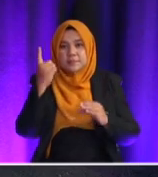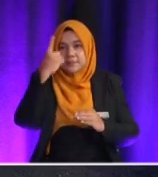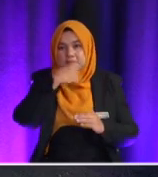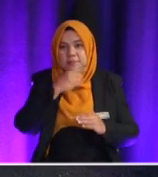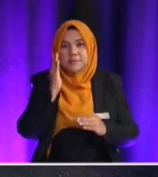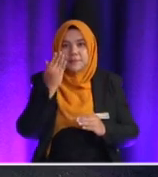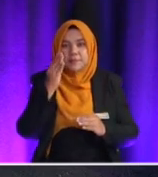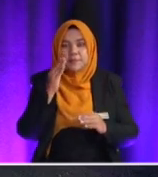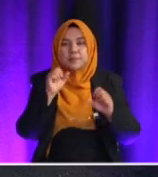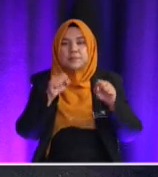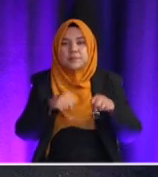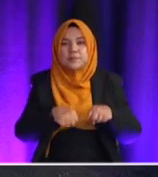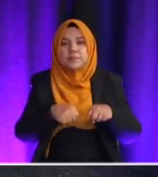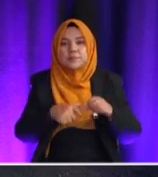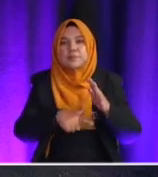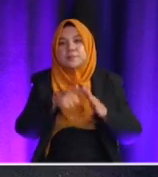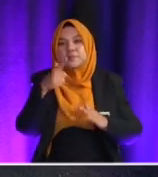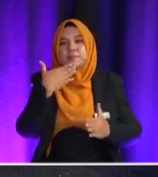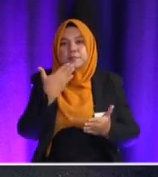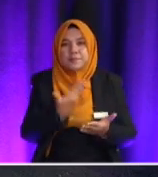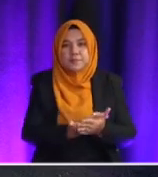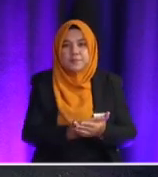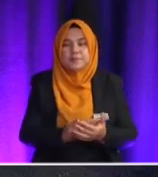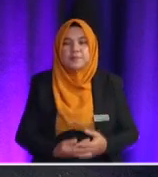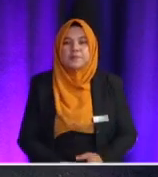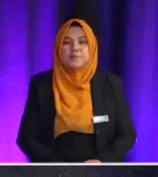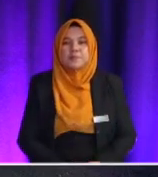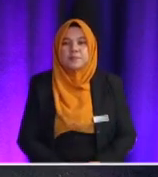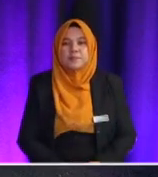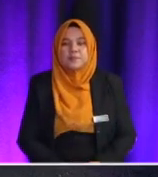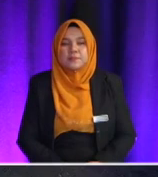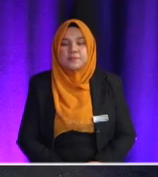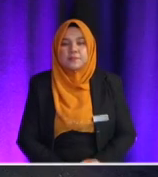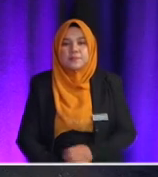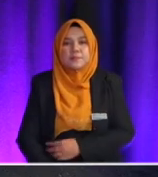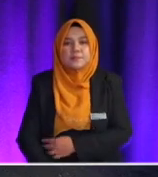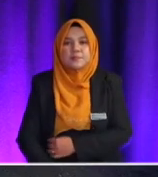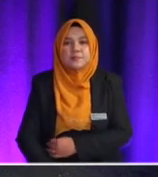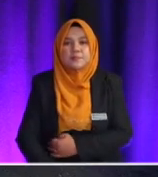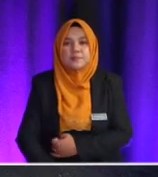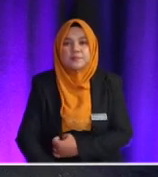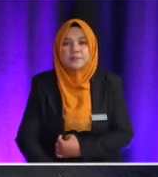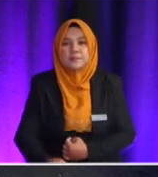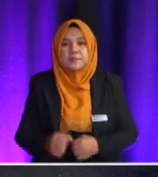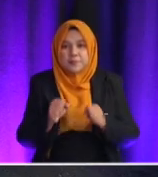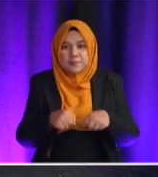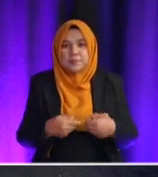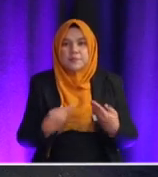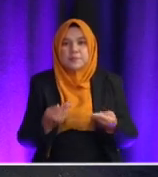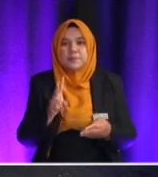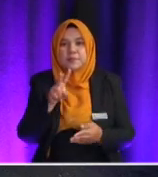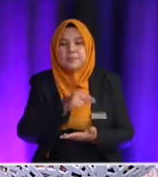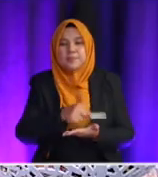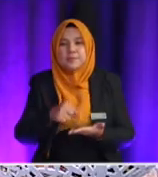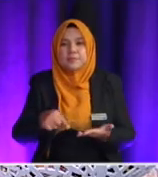and then you get better and better. All right. Okay, should we give her two? Two pens